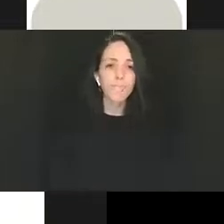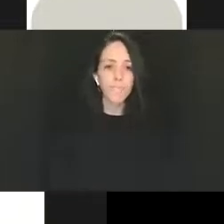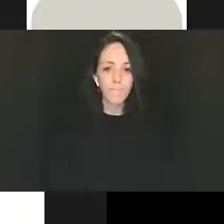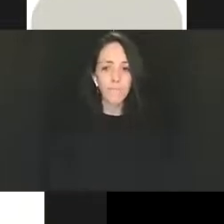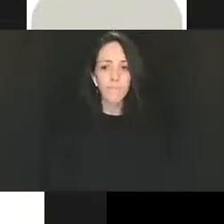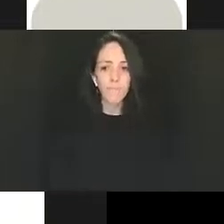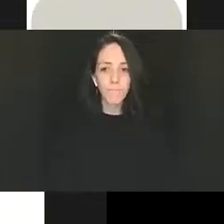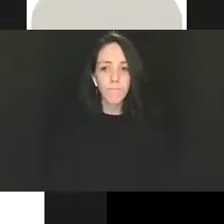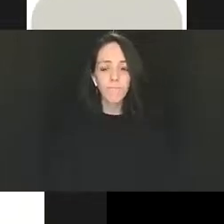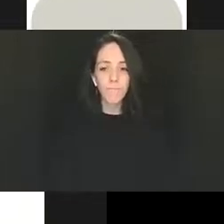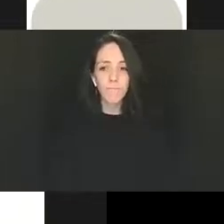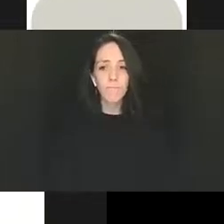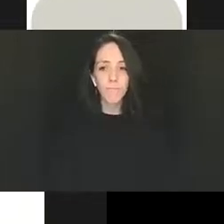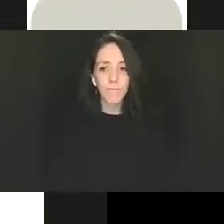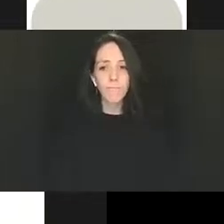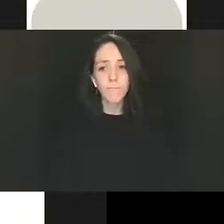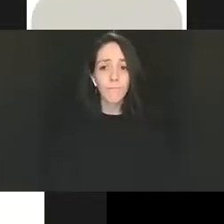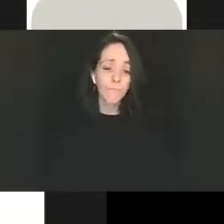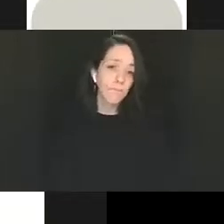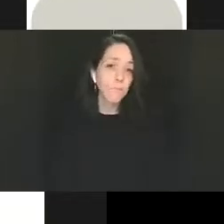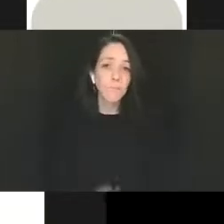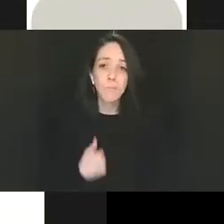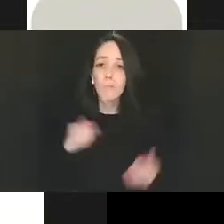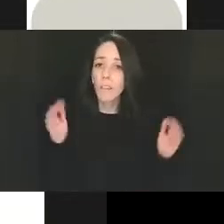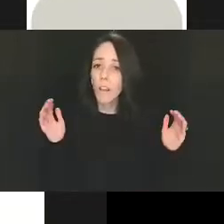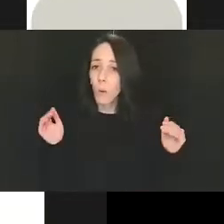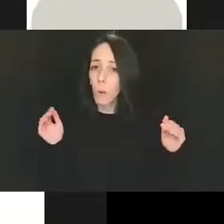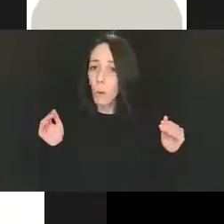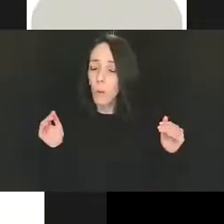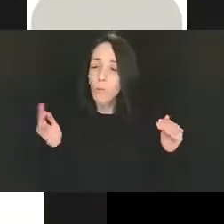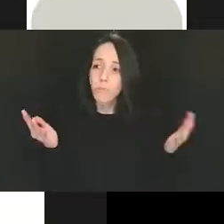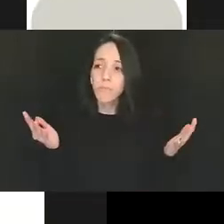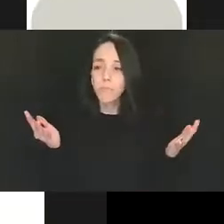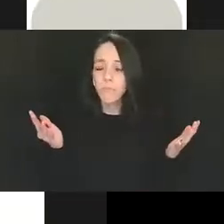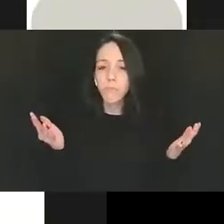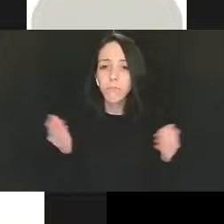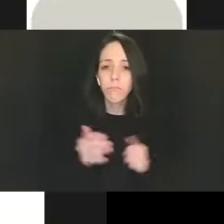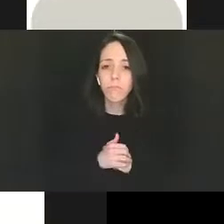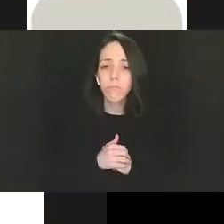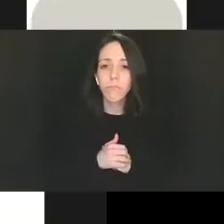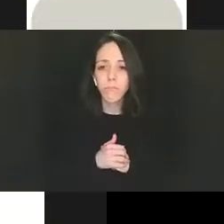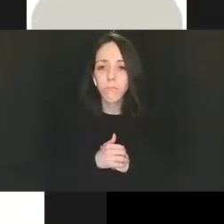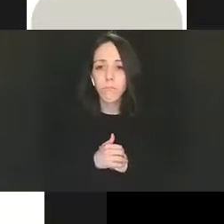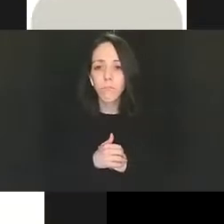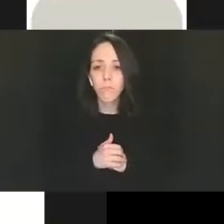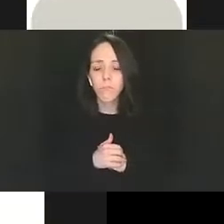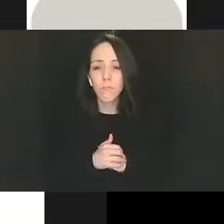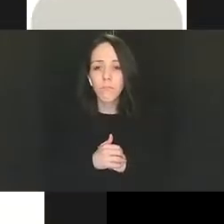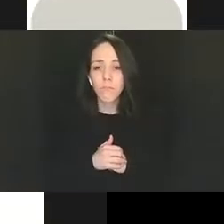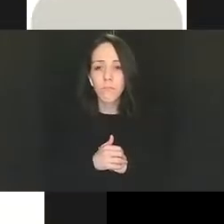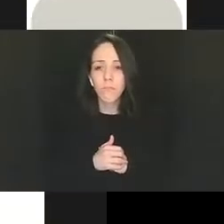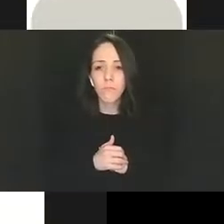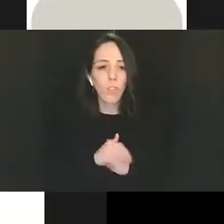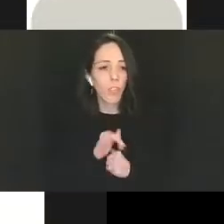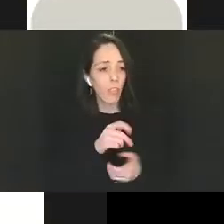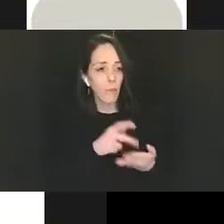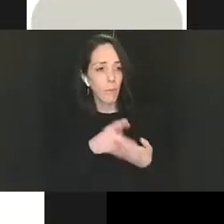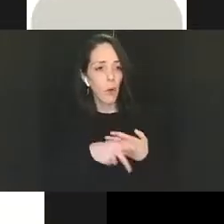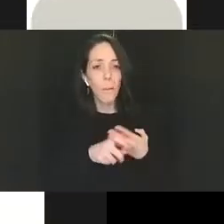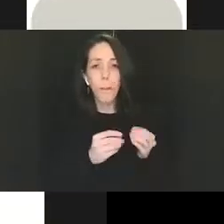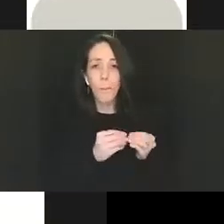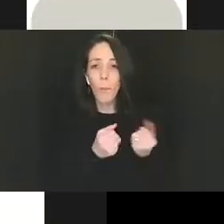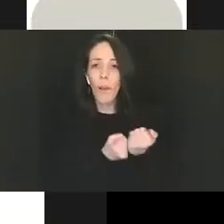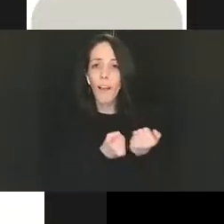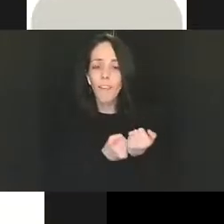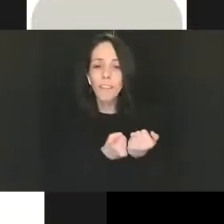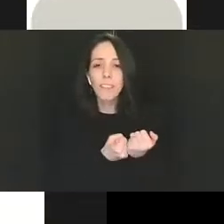Because again, hopefully not, but I'm sure that program needs a lot of advocacy to get more funding.